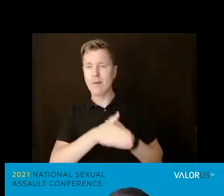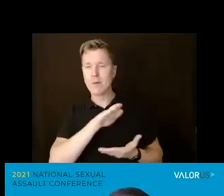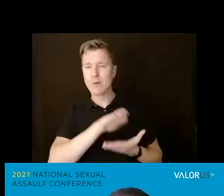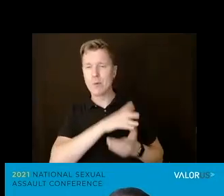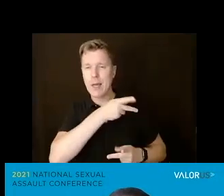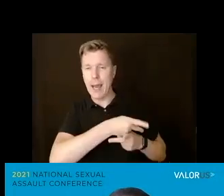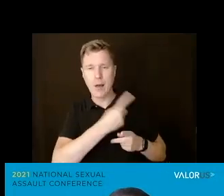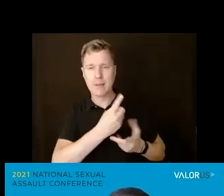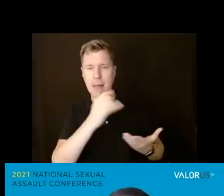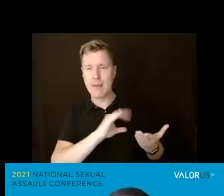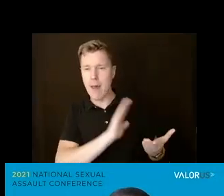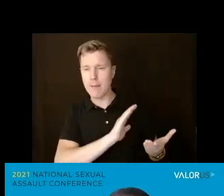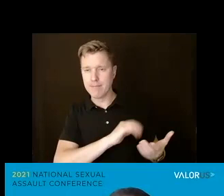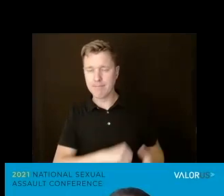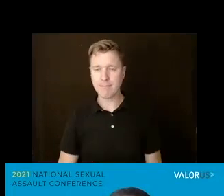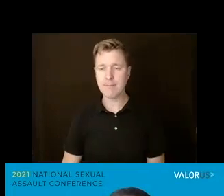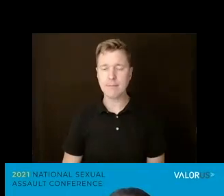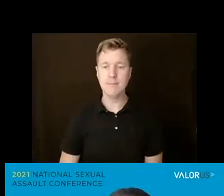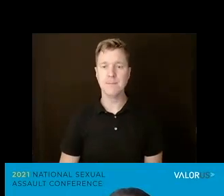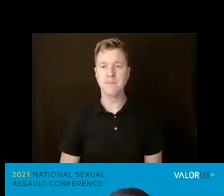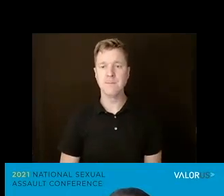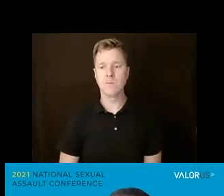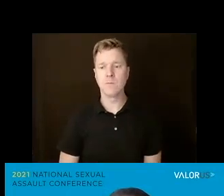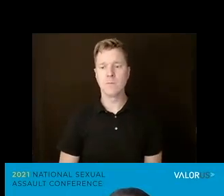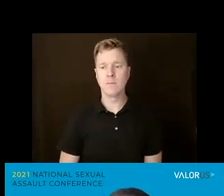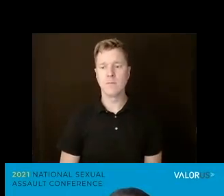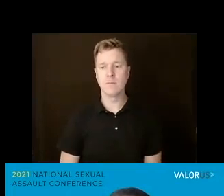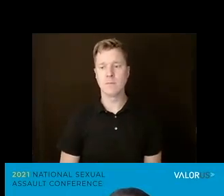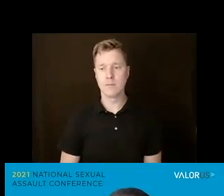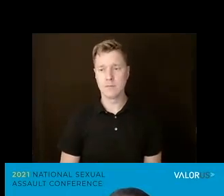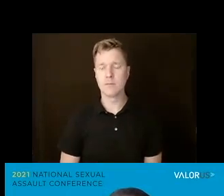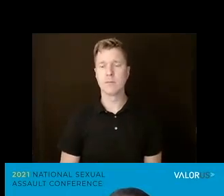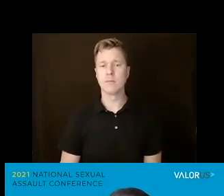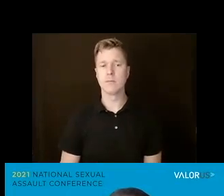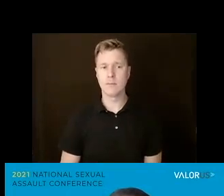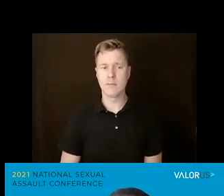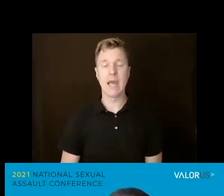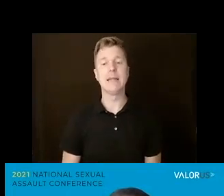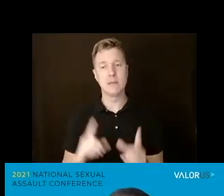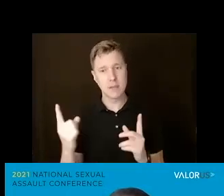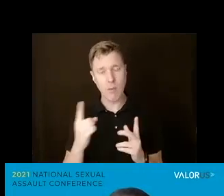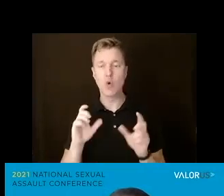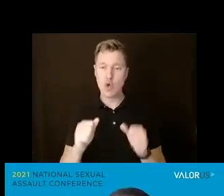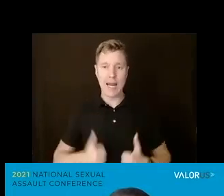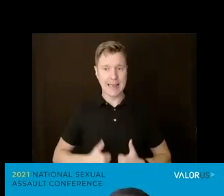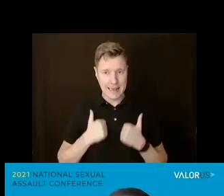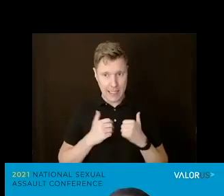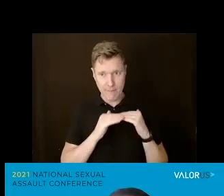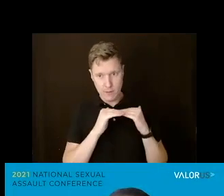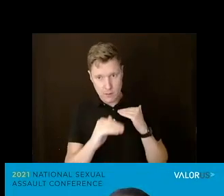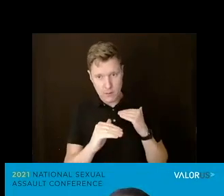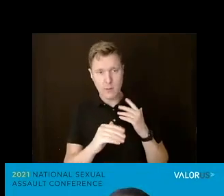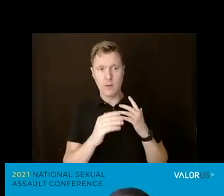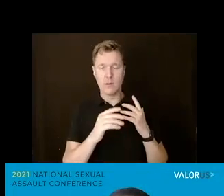that for their kids. And, we were thinking about modest someone who could live modestly with their